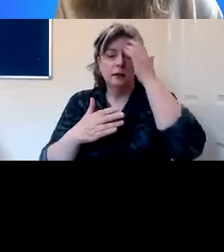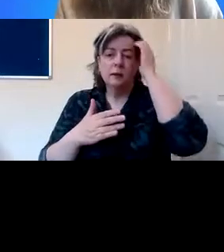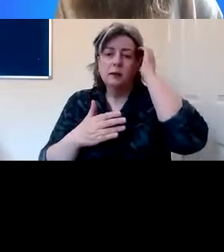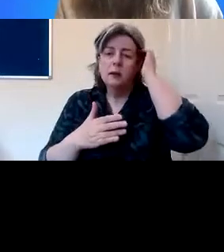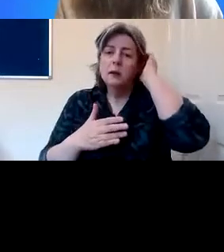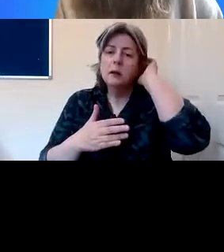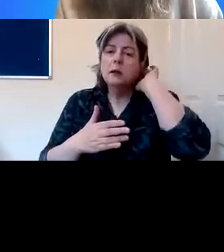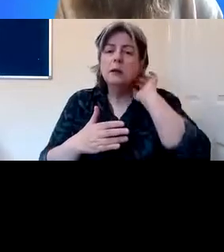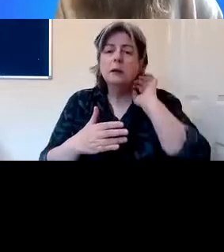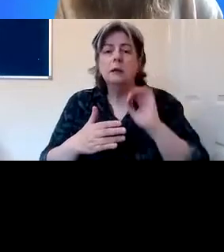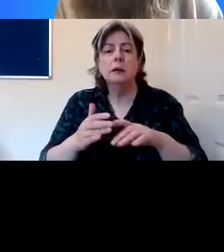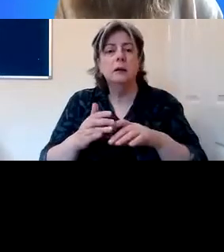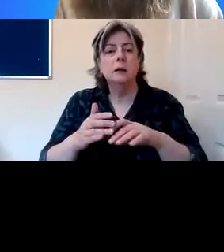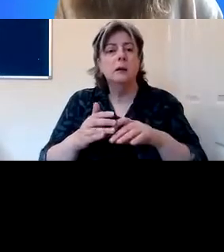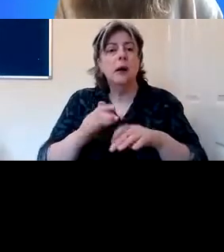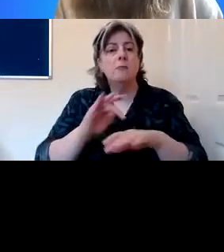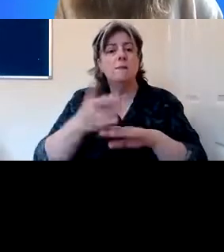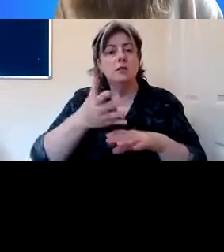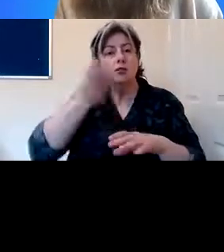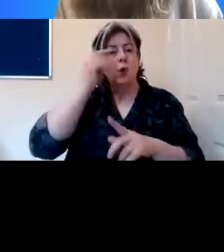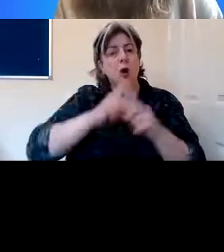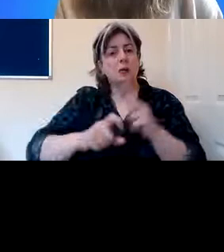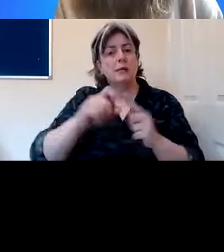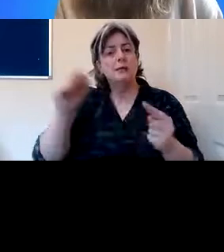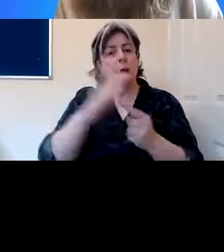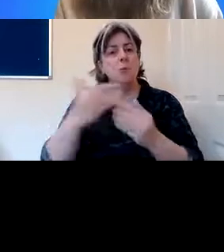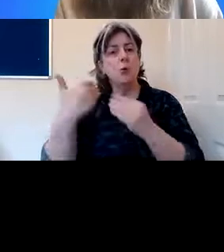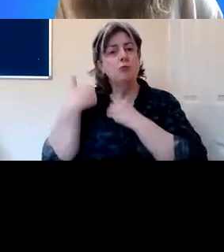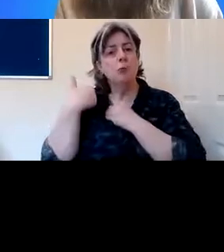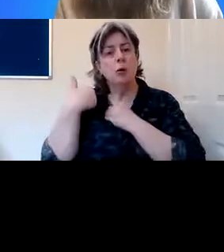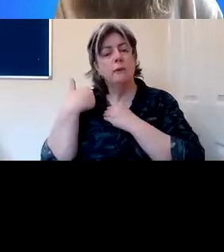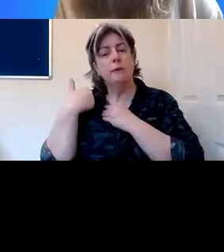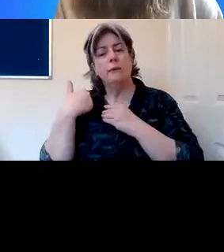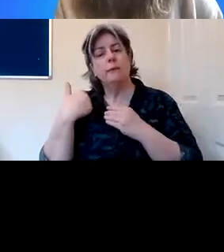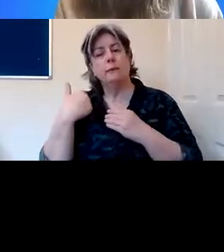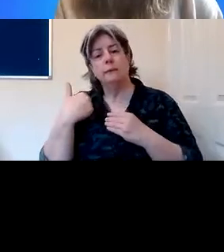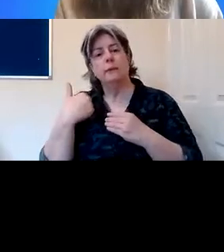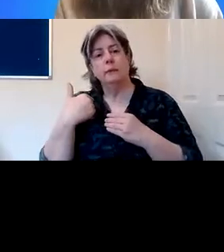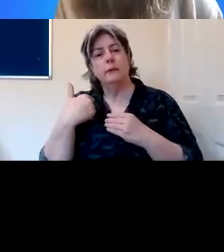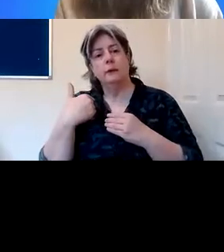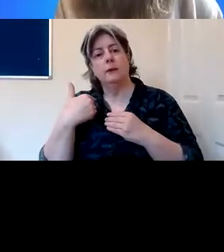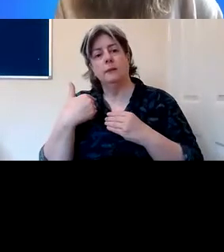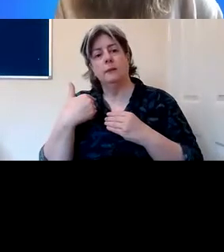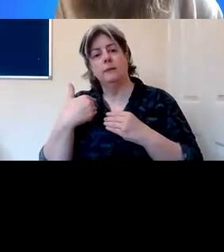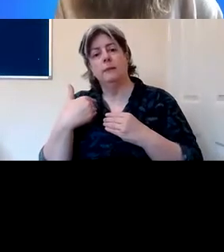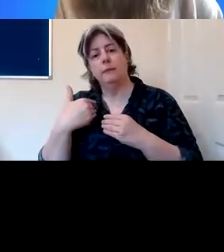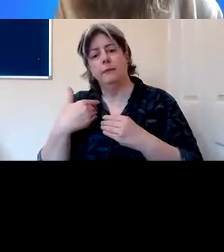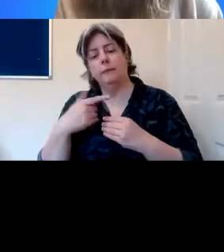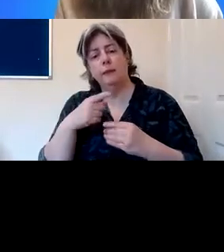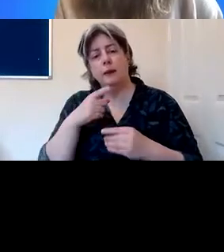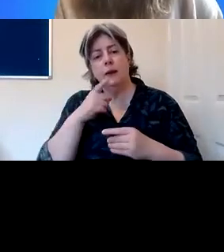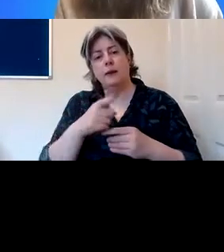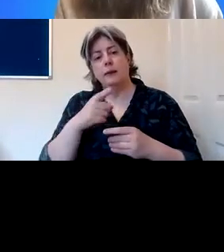And professional learning communities is a concept is absolutely bang on. And we need to sort of